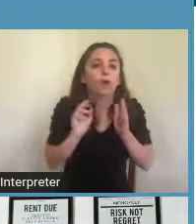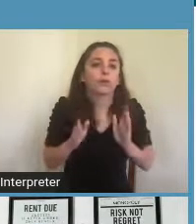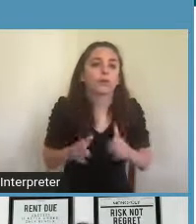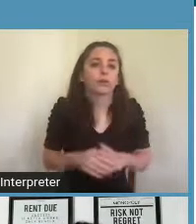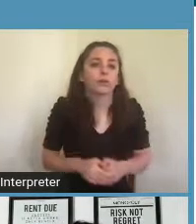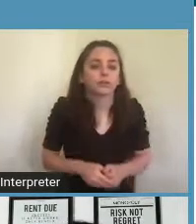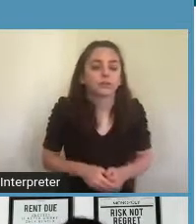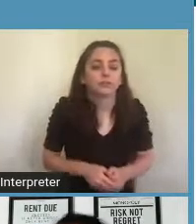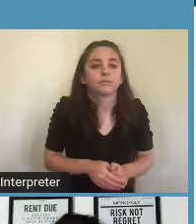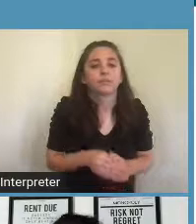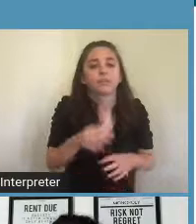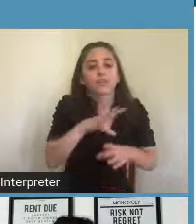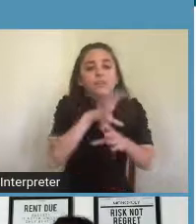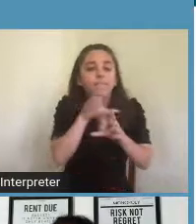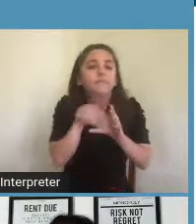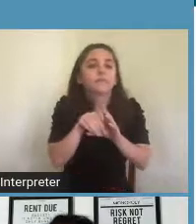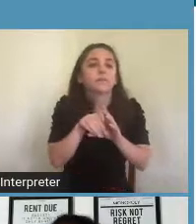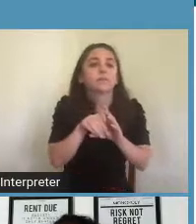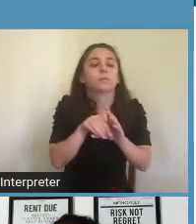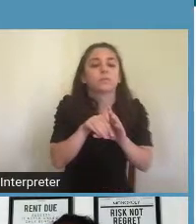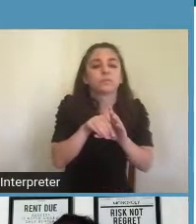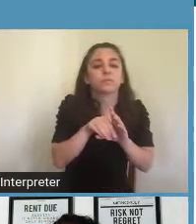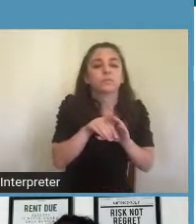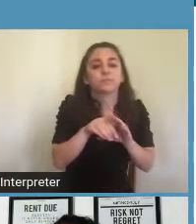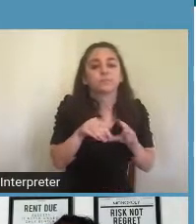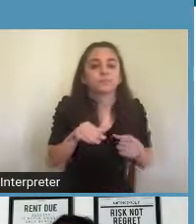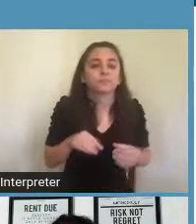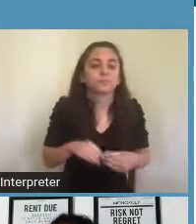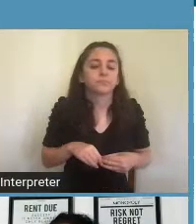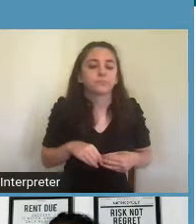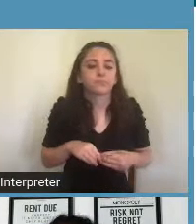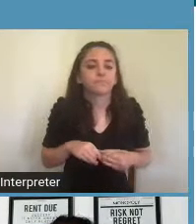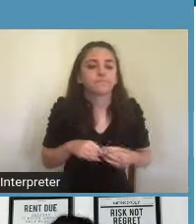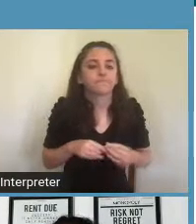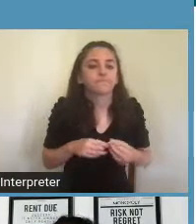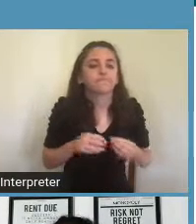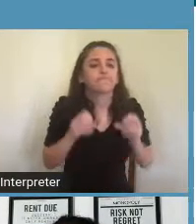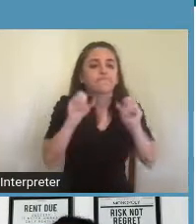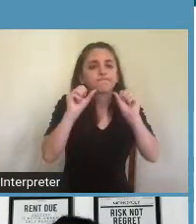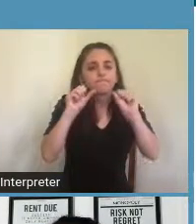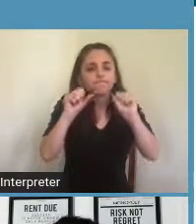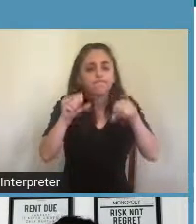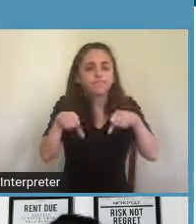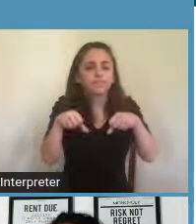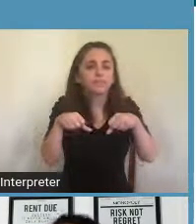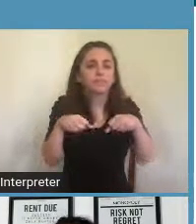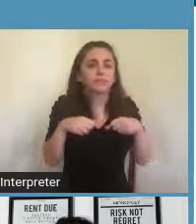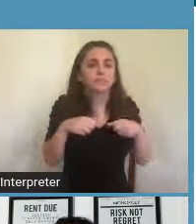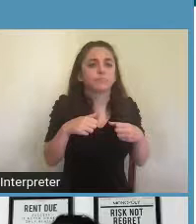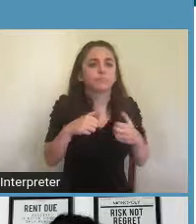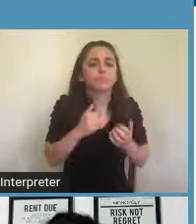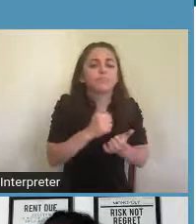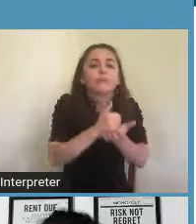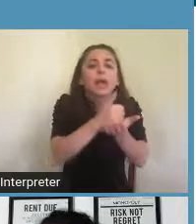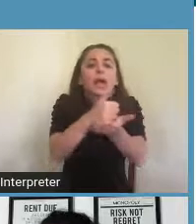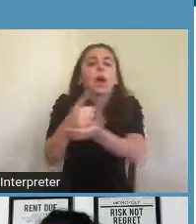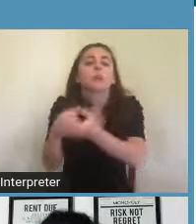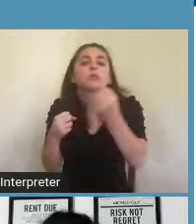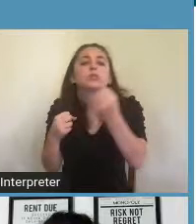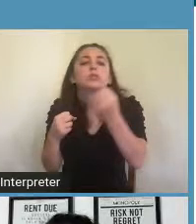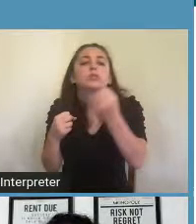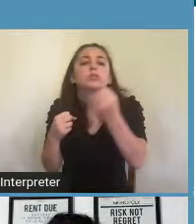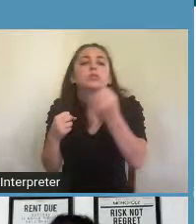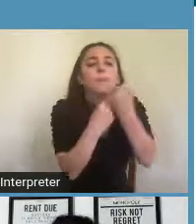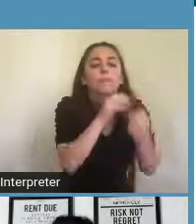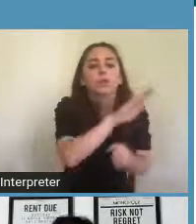video campaign? But even more, could Lupita be someone who can drive your content and support how your content